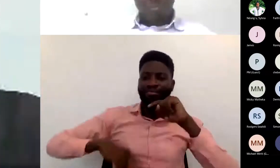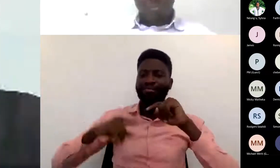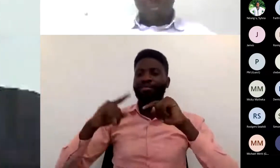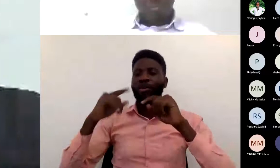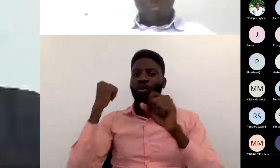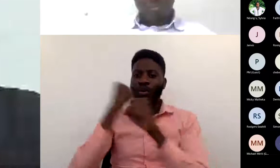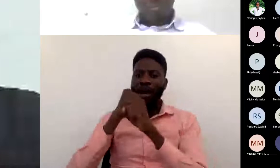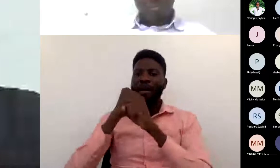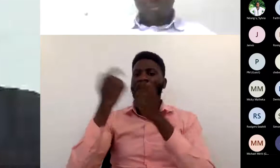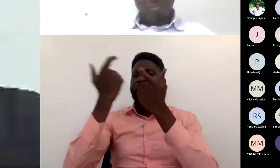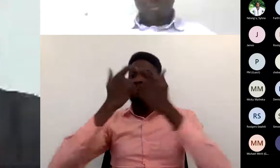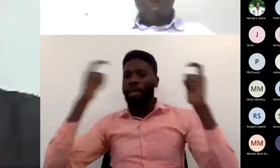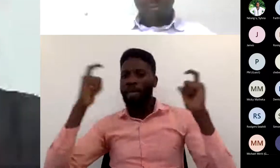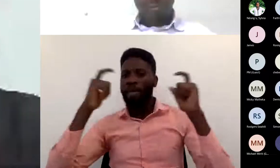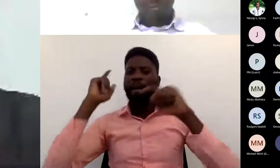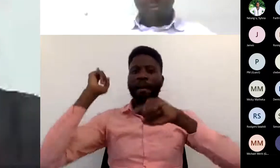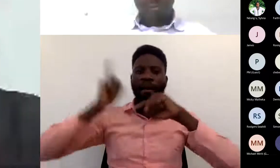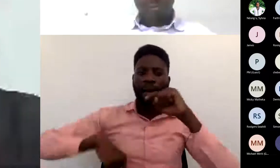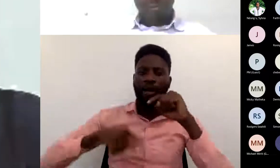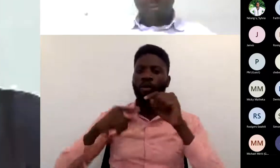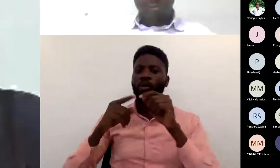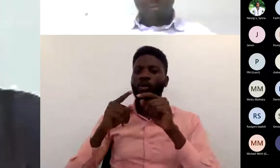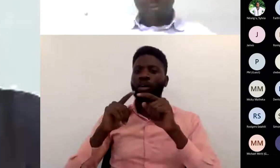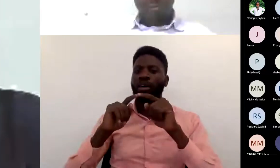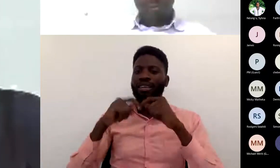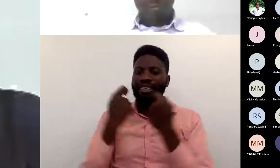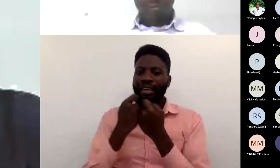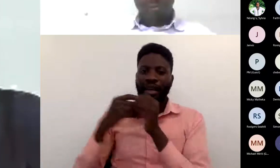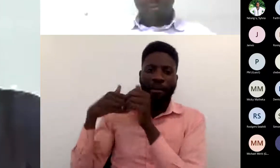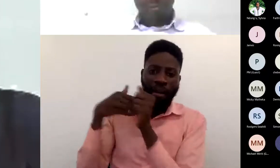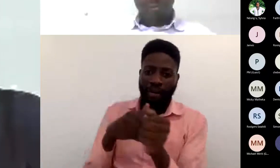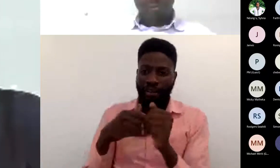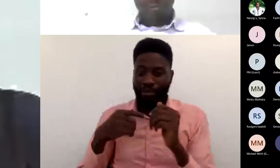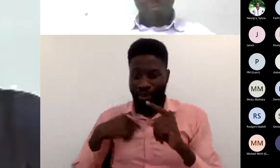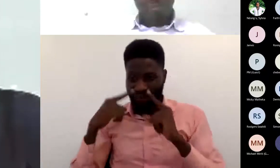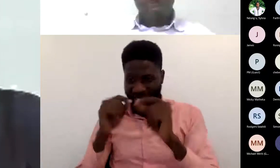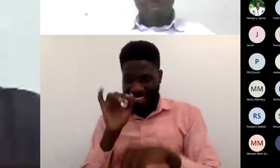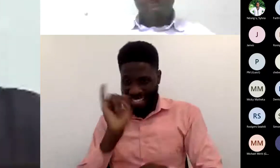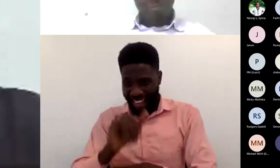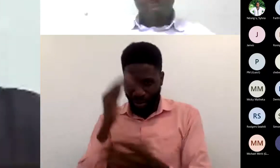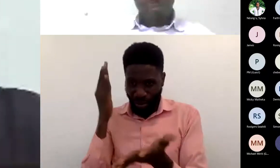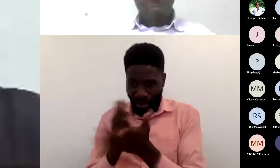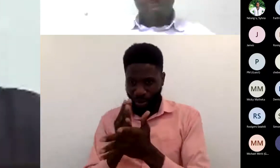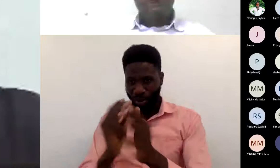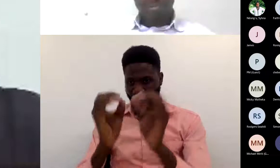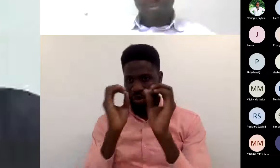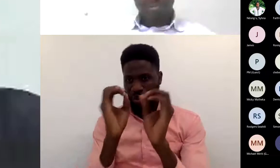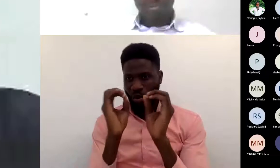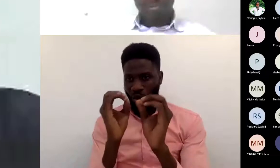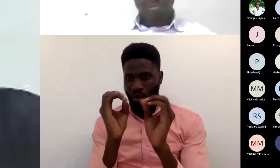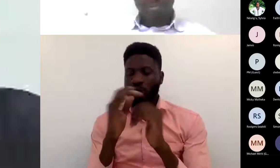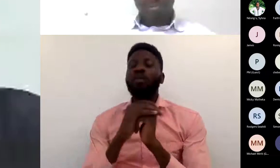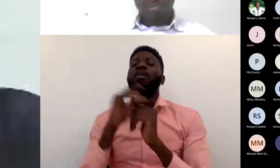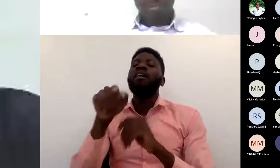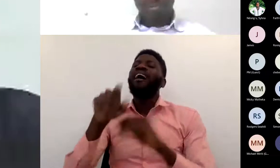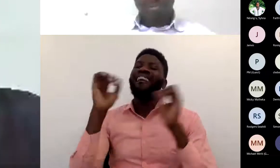job. You can't lead a bigger team. And I'd like to tell you that that's not true. That's not entirely true. You can do it. It is